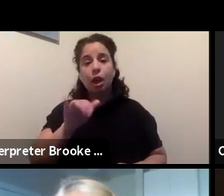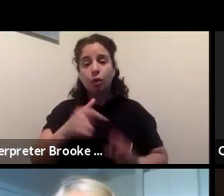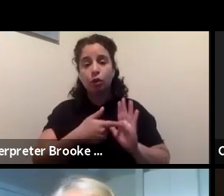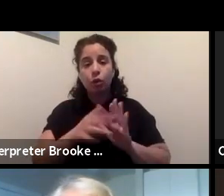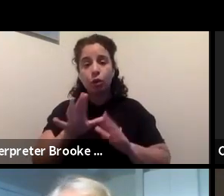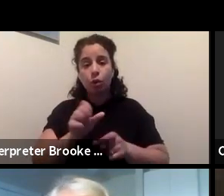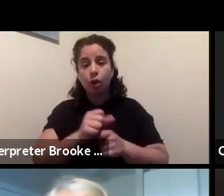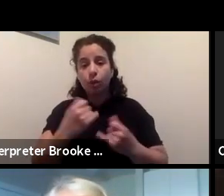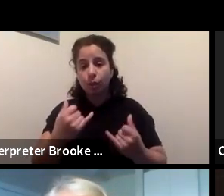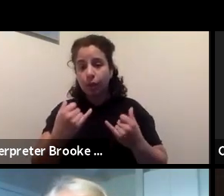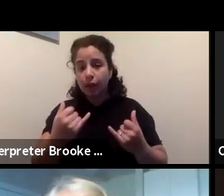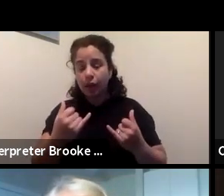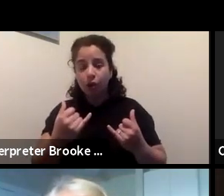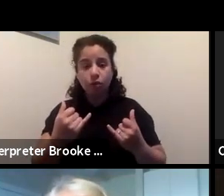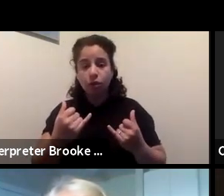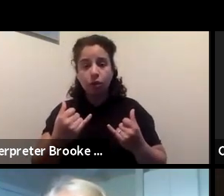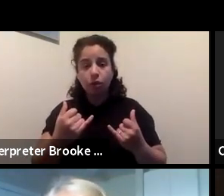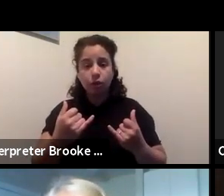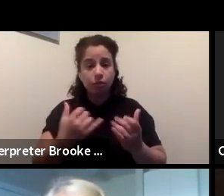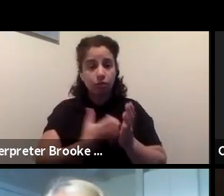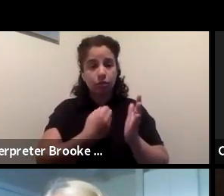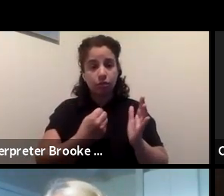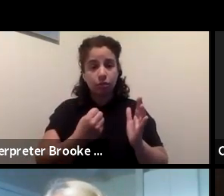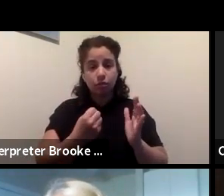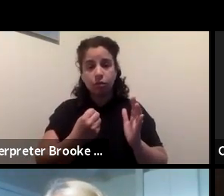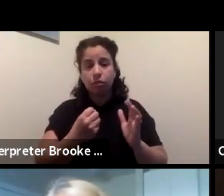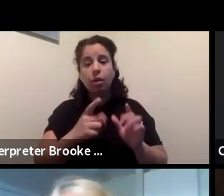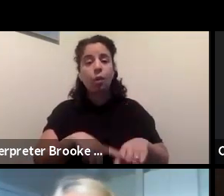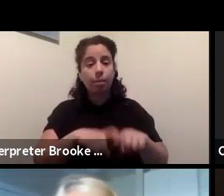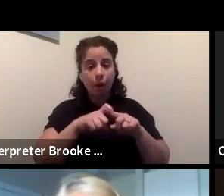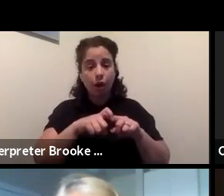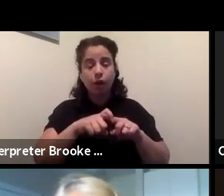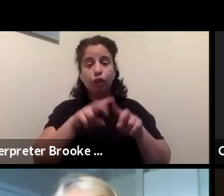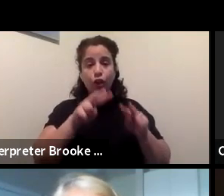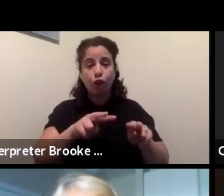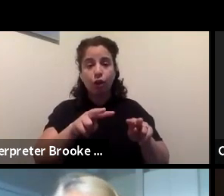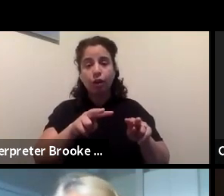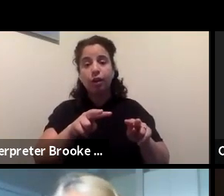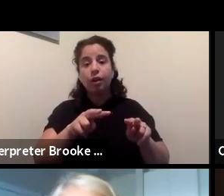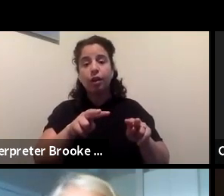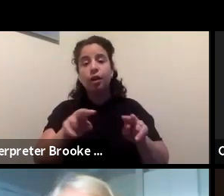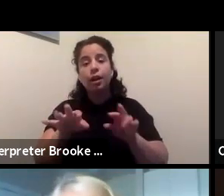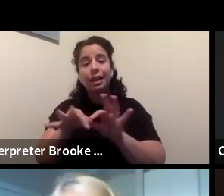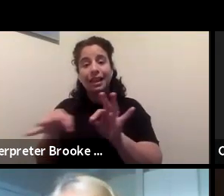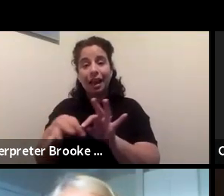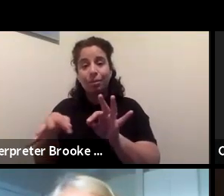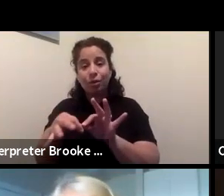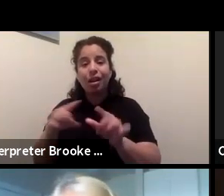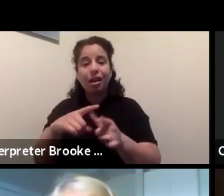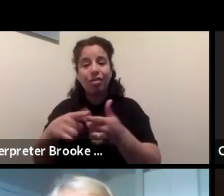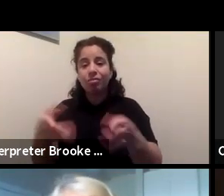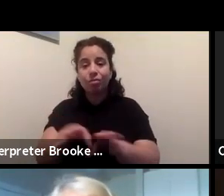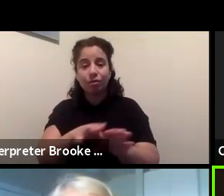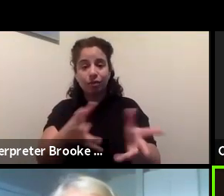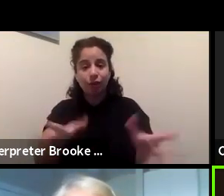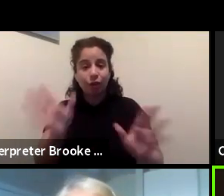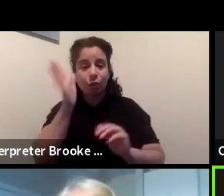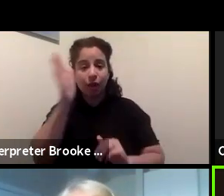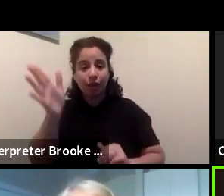preface, and then we will pause, audio caption, and then close out. All right.